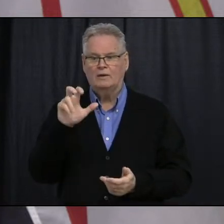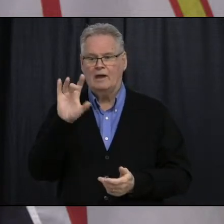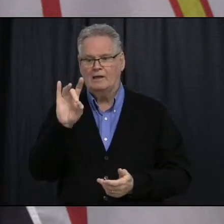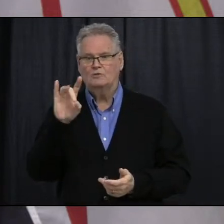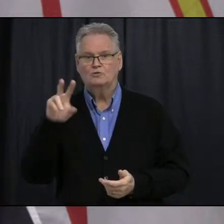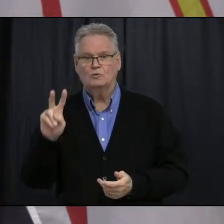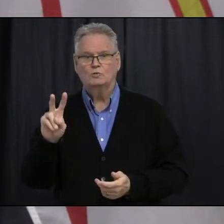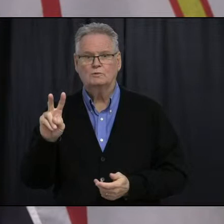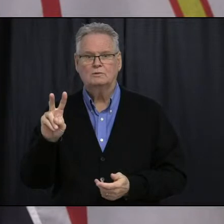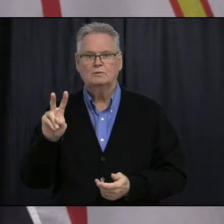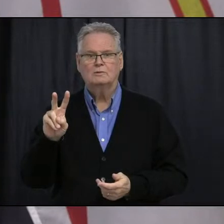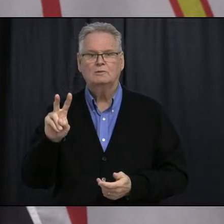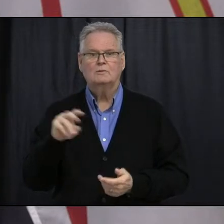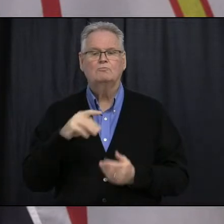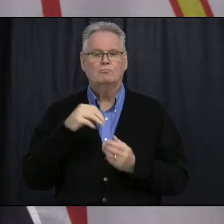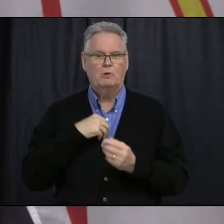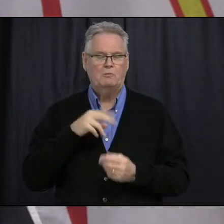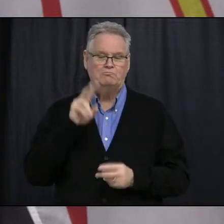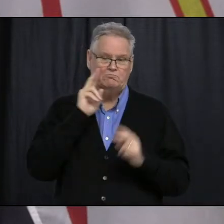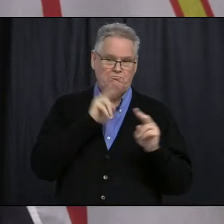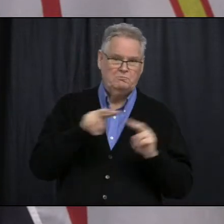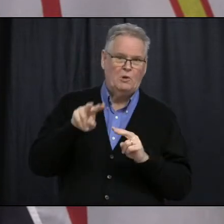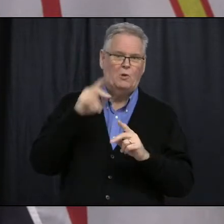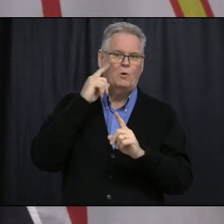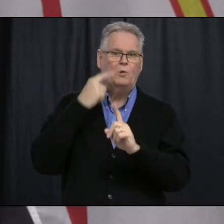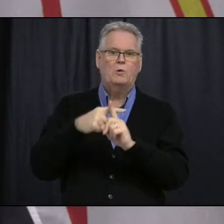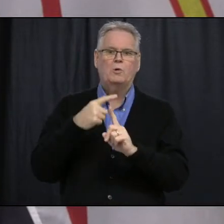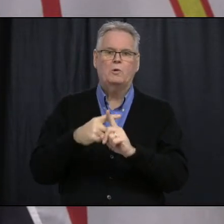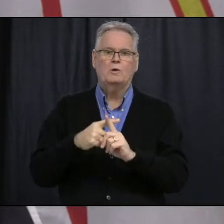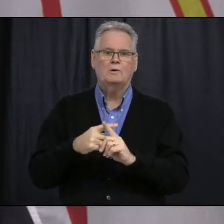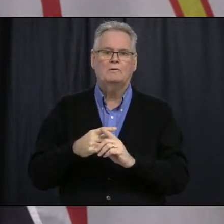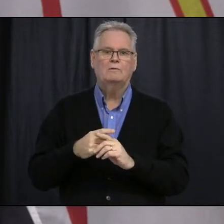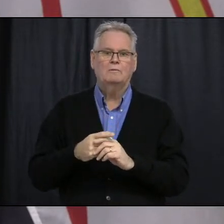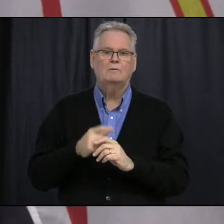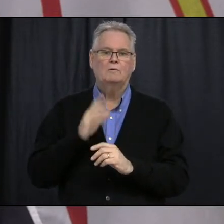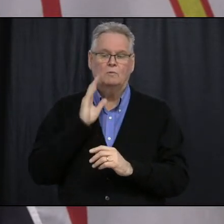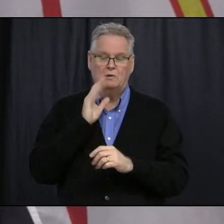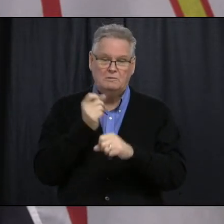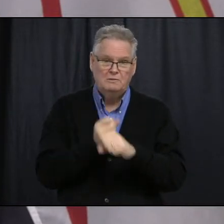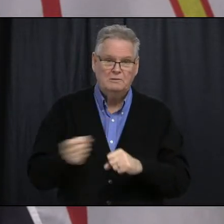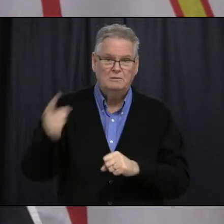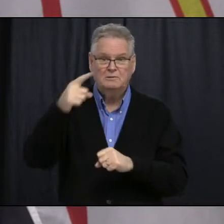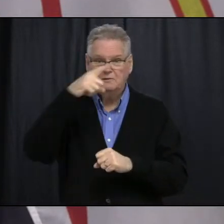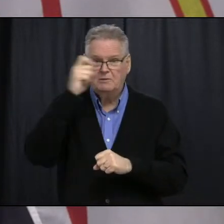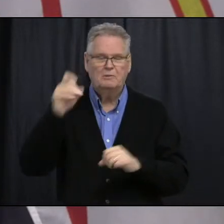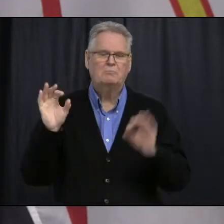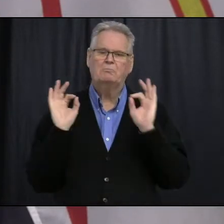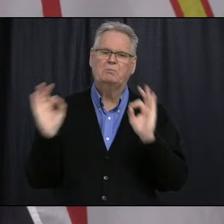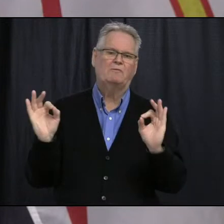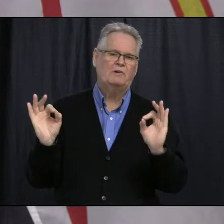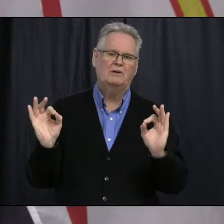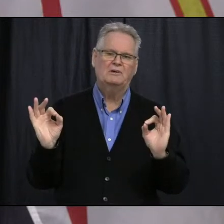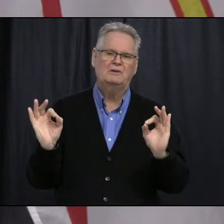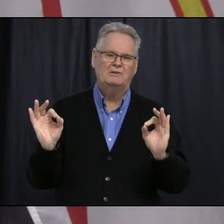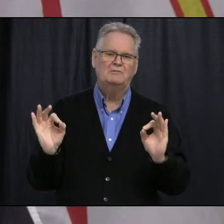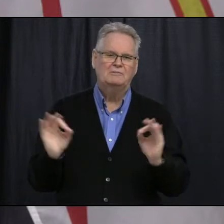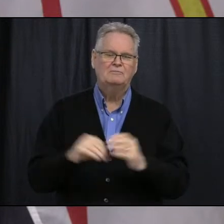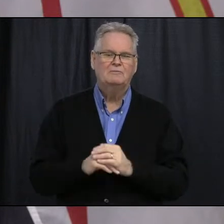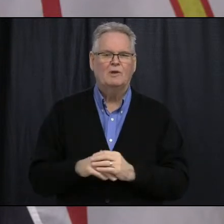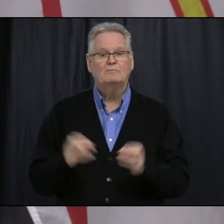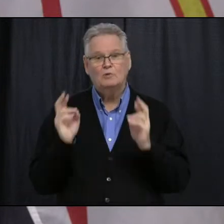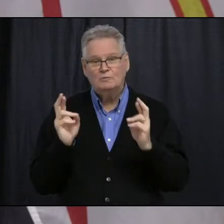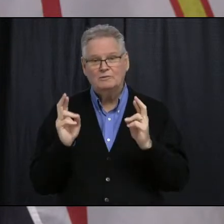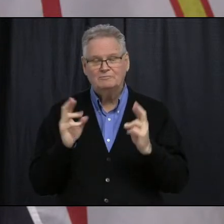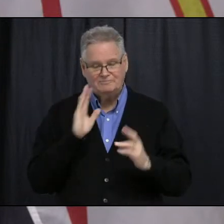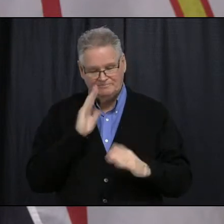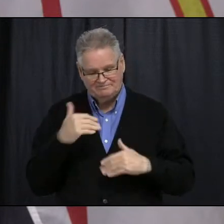onwards into 2021. From here on in, every day is a step forward in reaching our new normal, and we need everyone